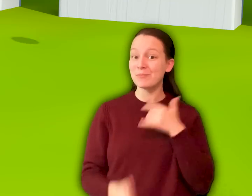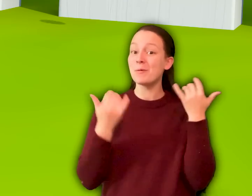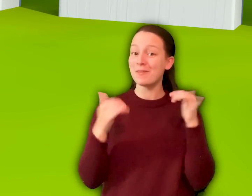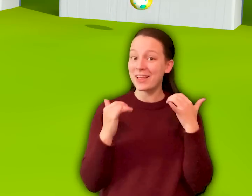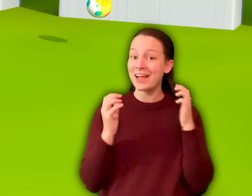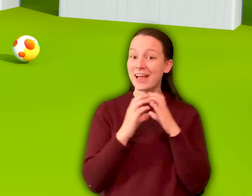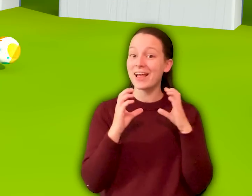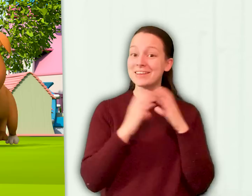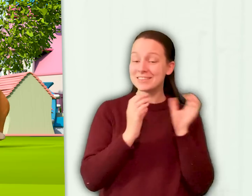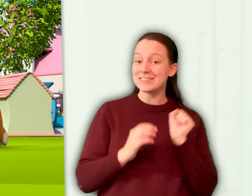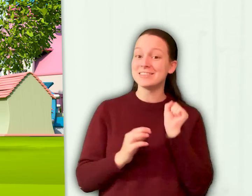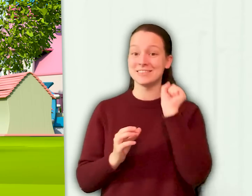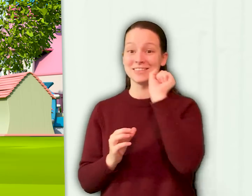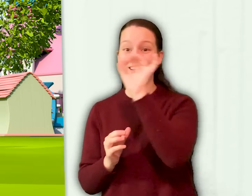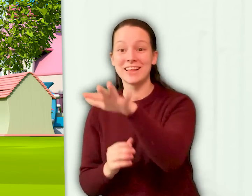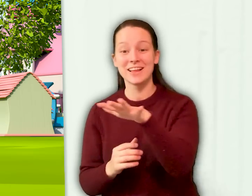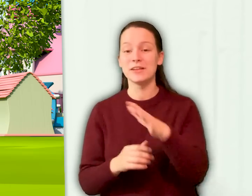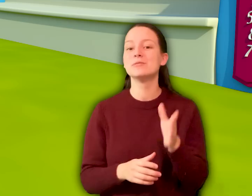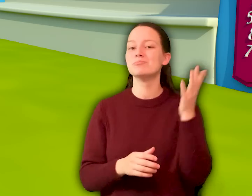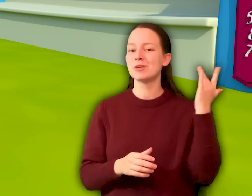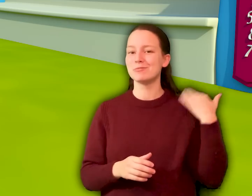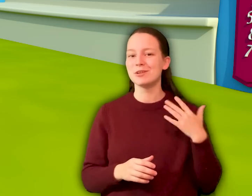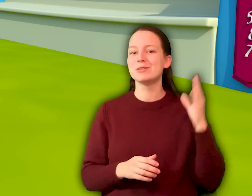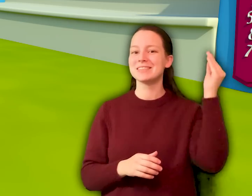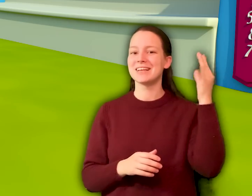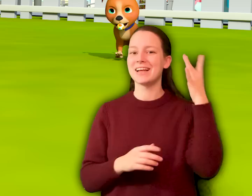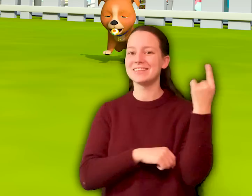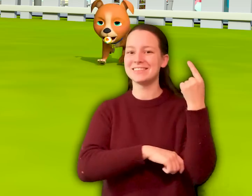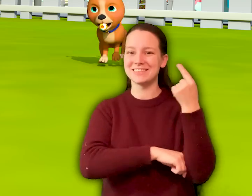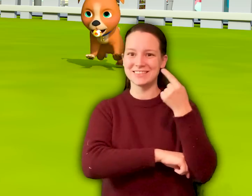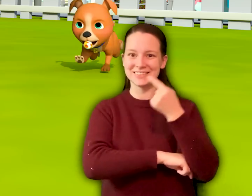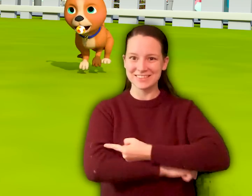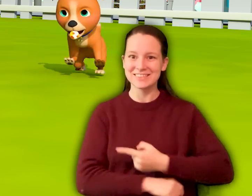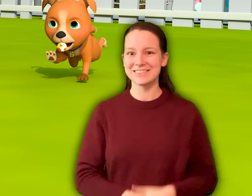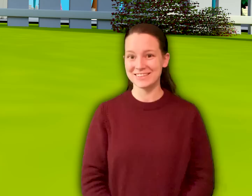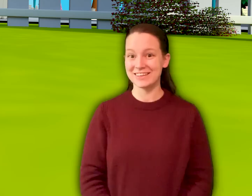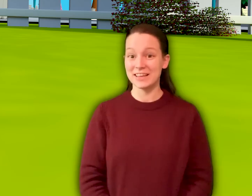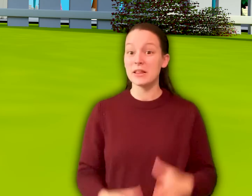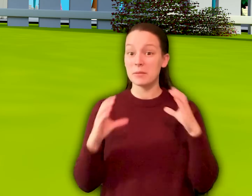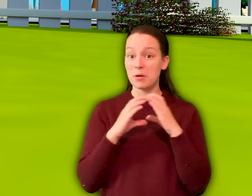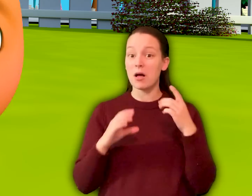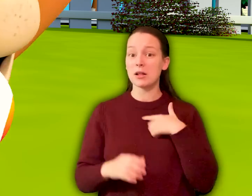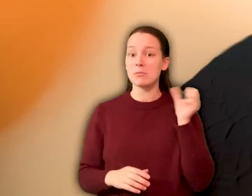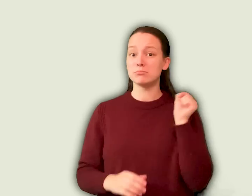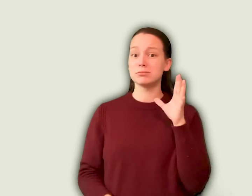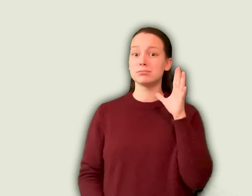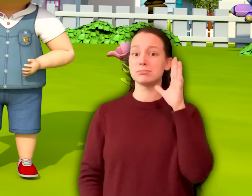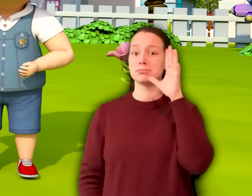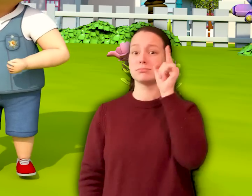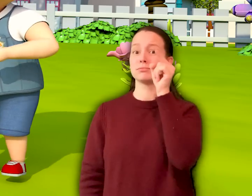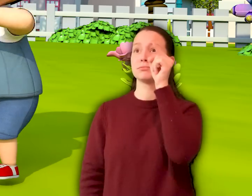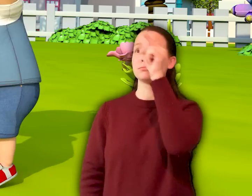Bingo and I were playing fetch one sunny day I threw the